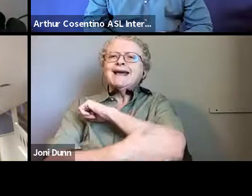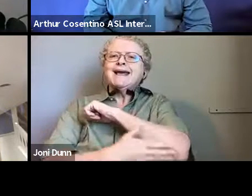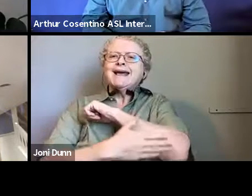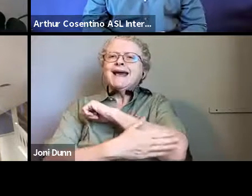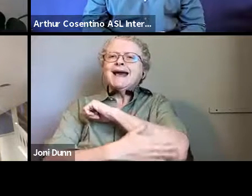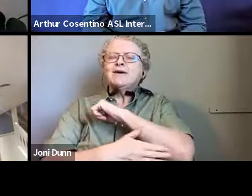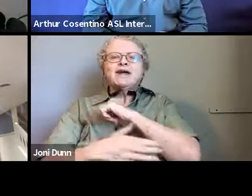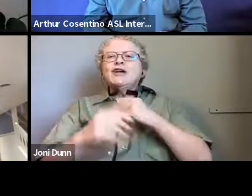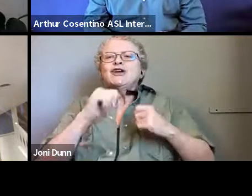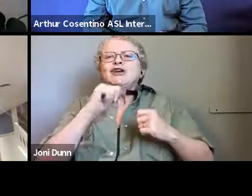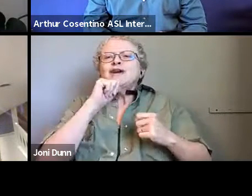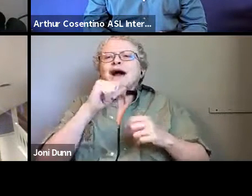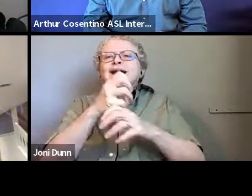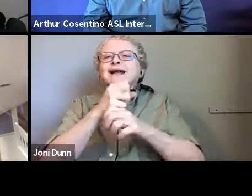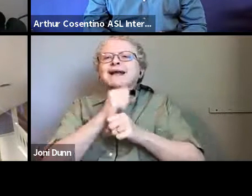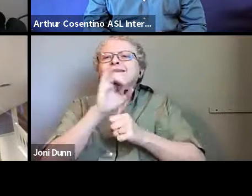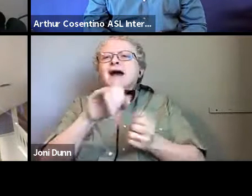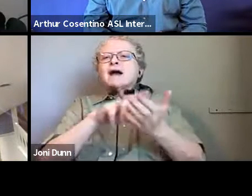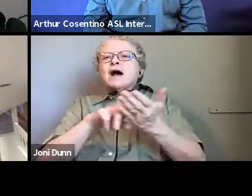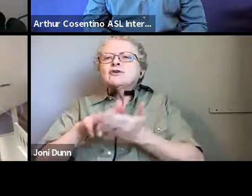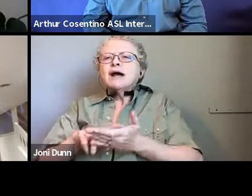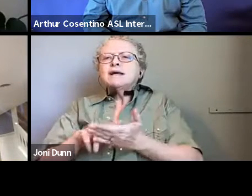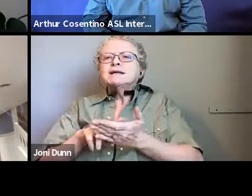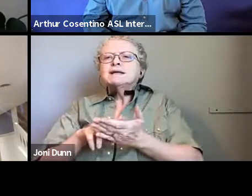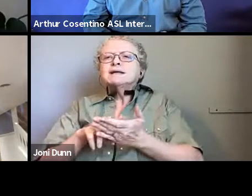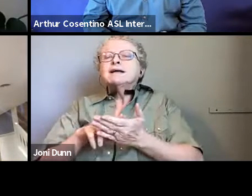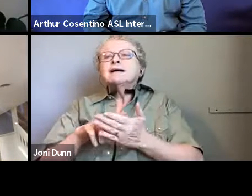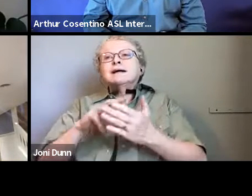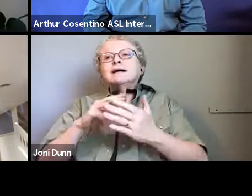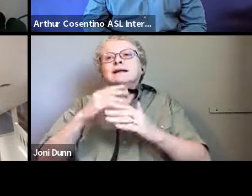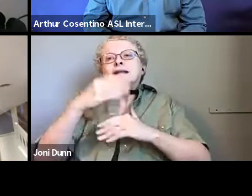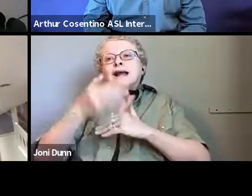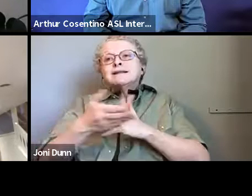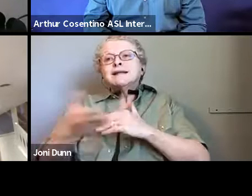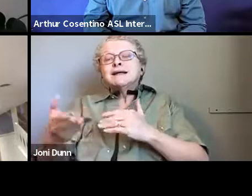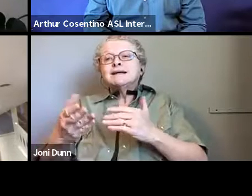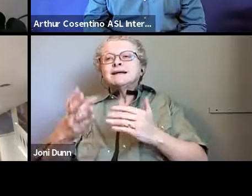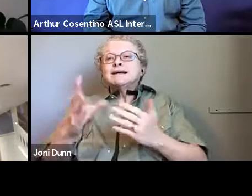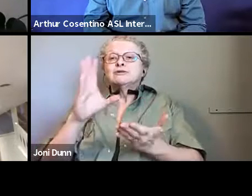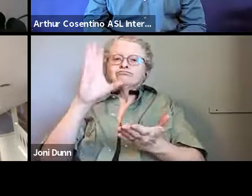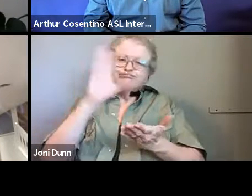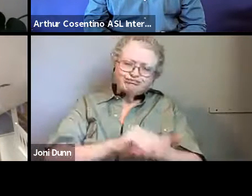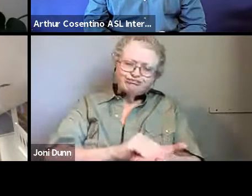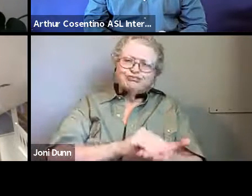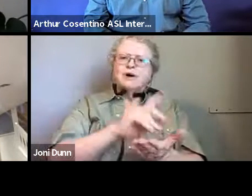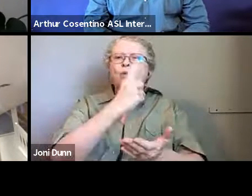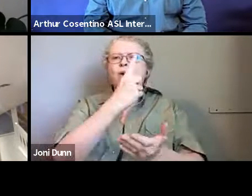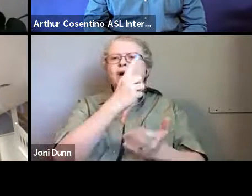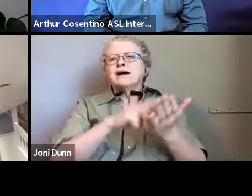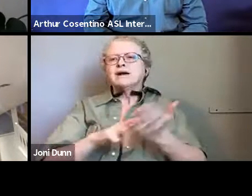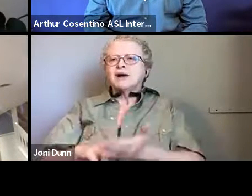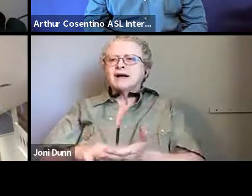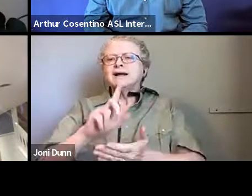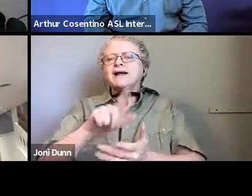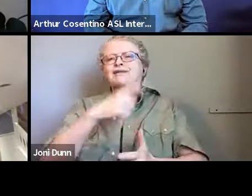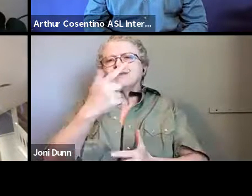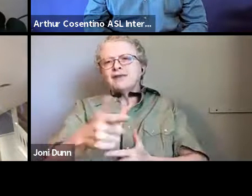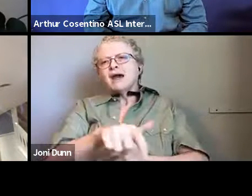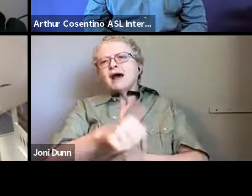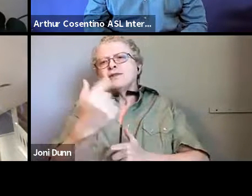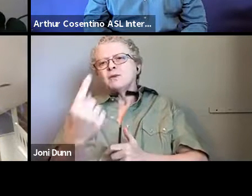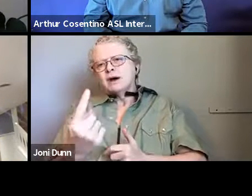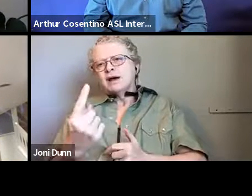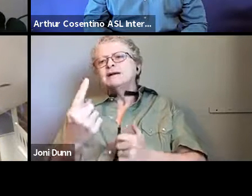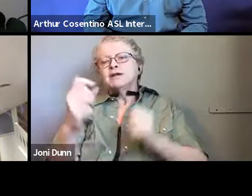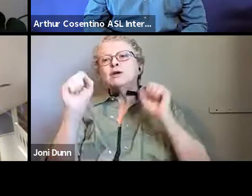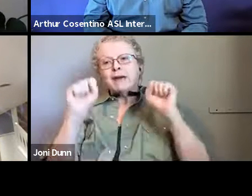That's done. That's already been signed. And next thing you know, we got a vote to shut one contract down. And then we got another vote to shut the other one down. Right? These things are